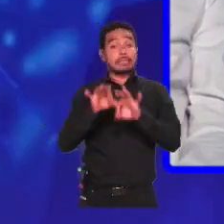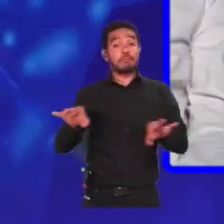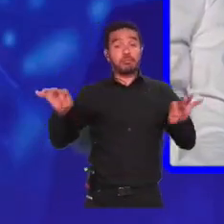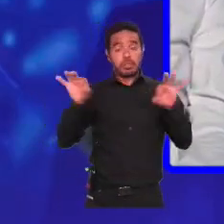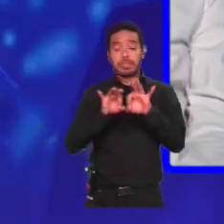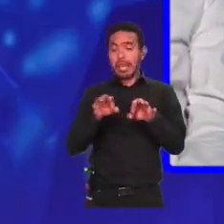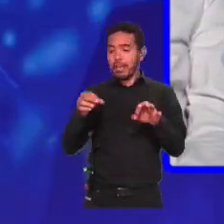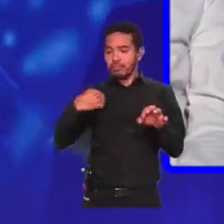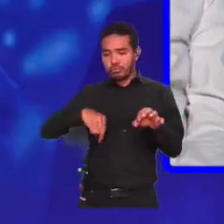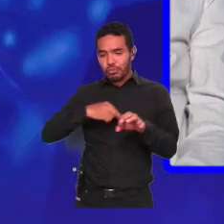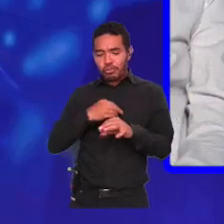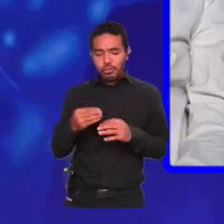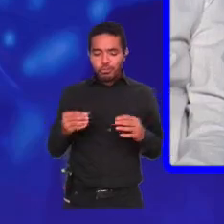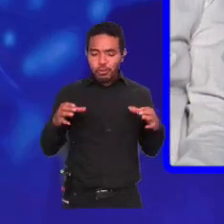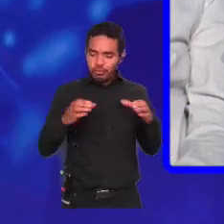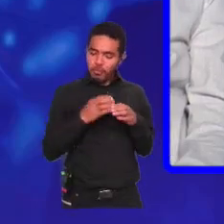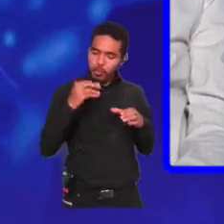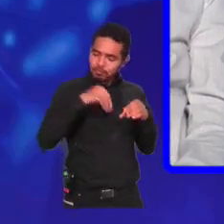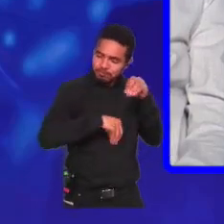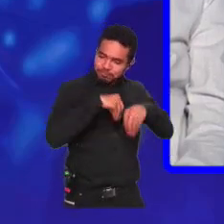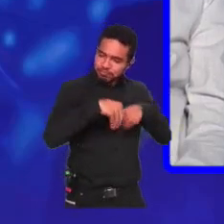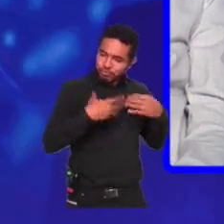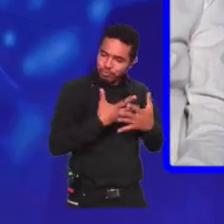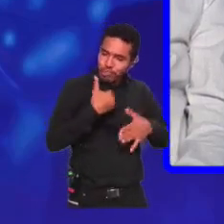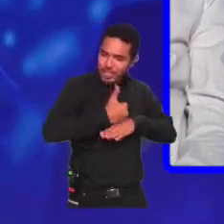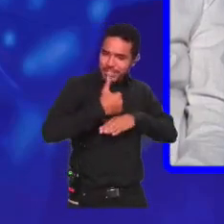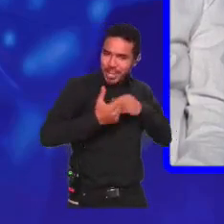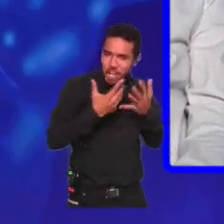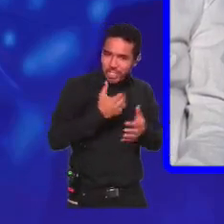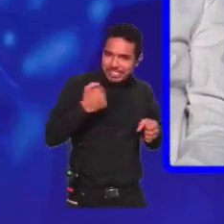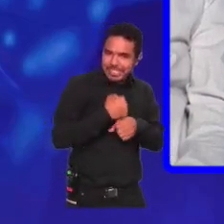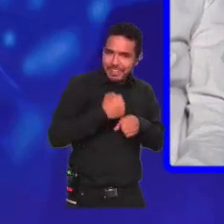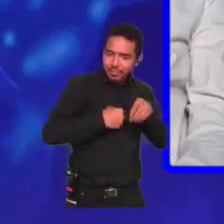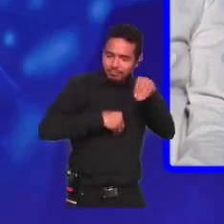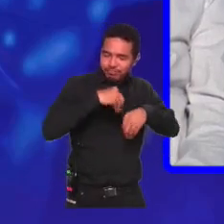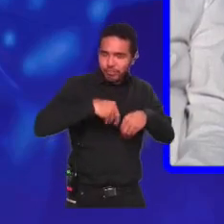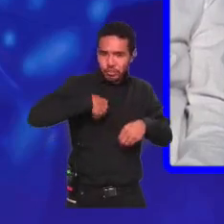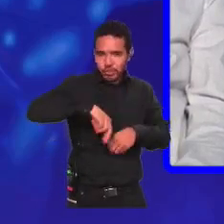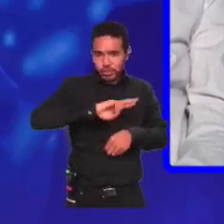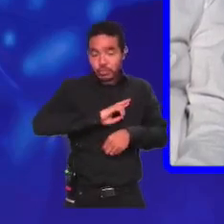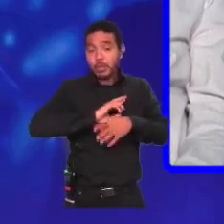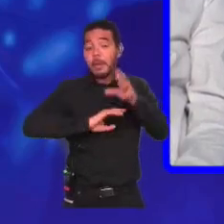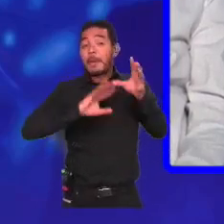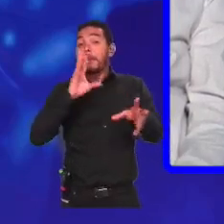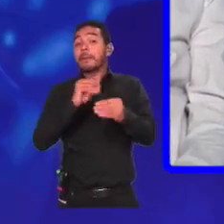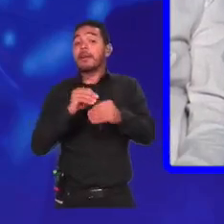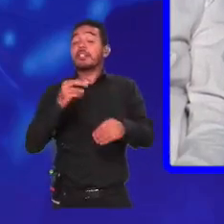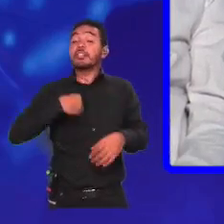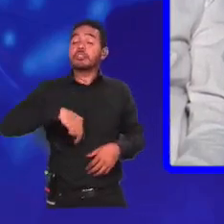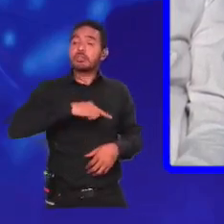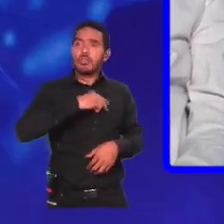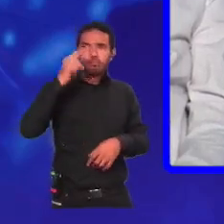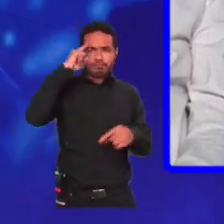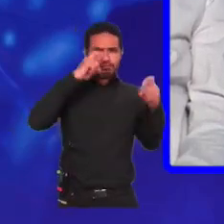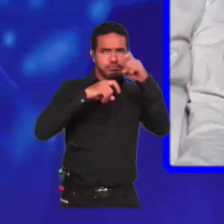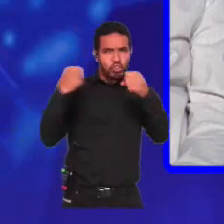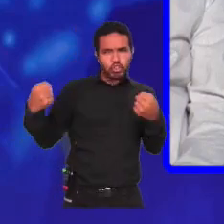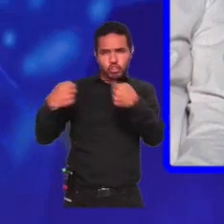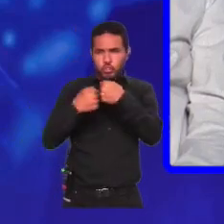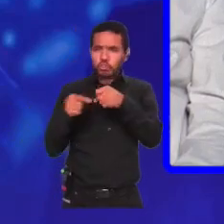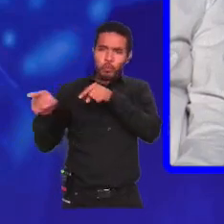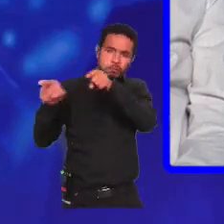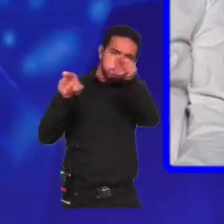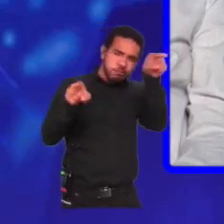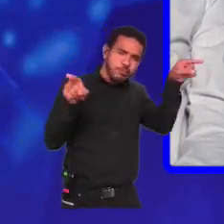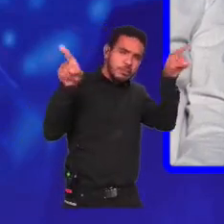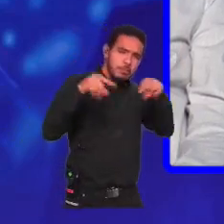with our own tasks, and not having to worry about our partners thinking about having to think through those things for our partners is really